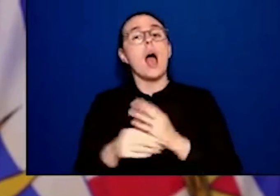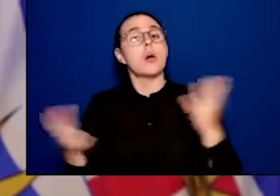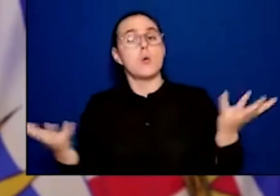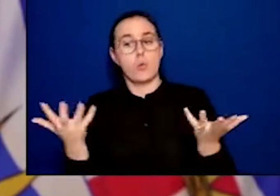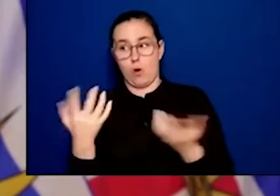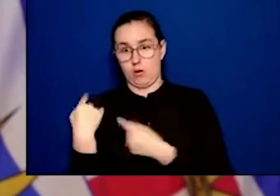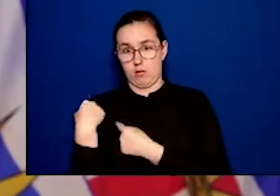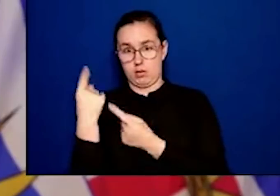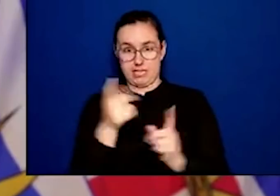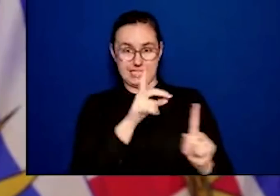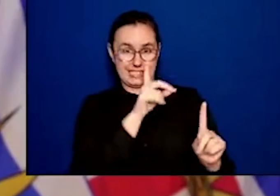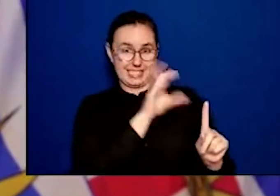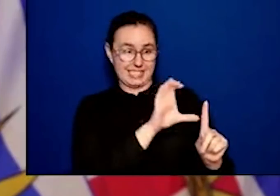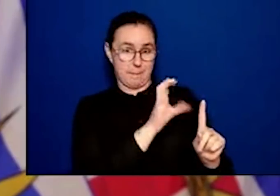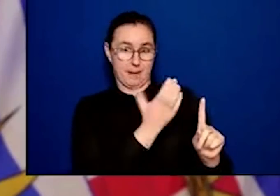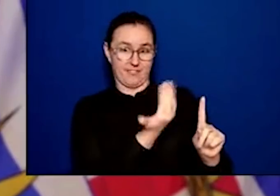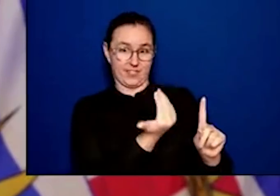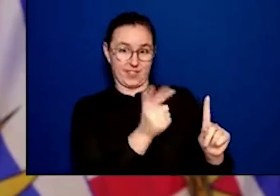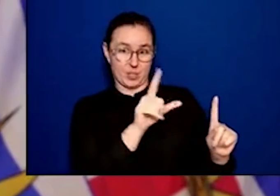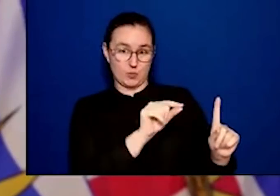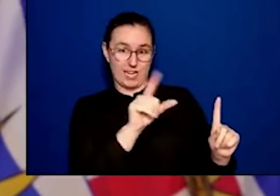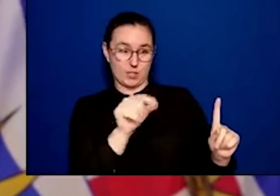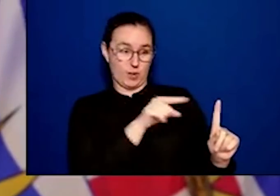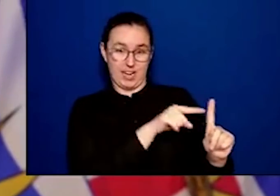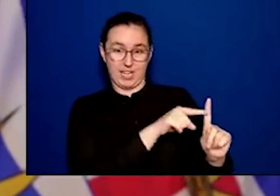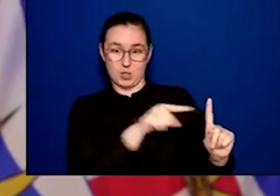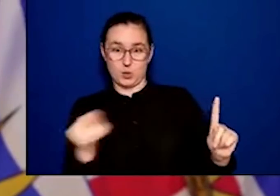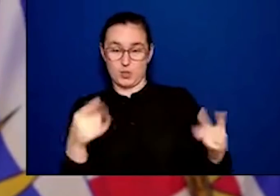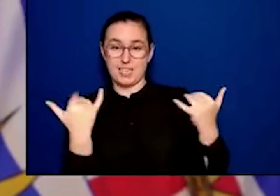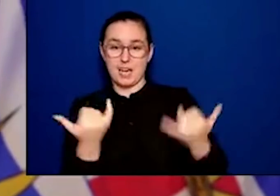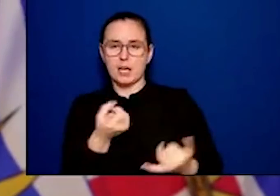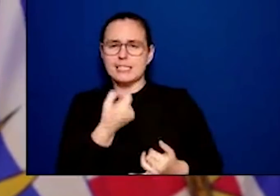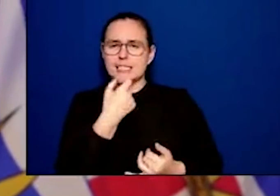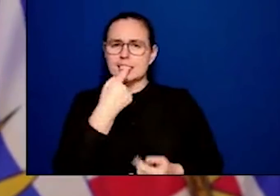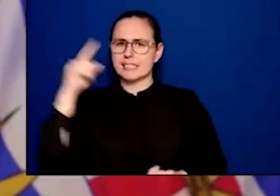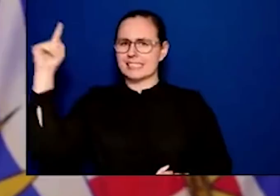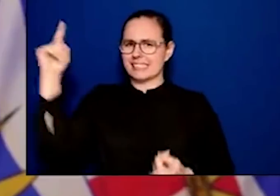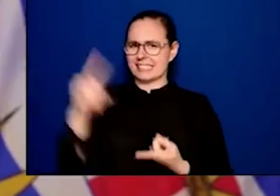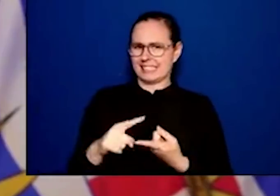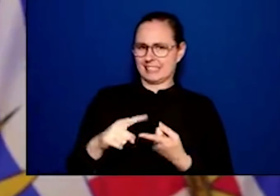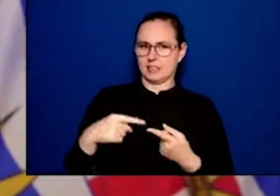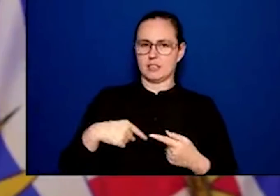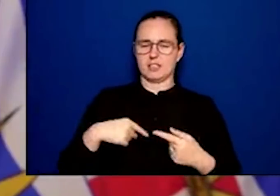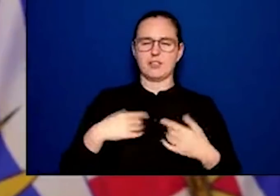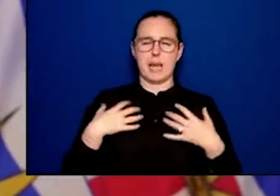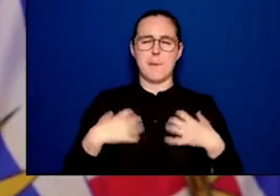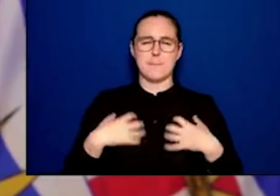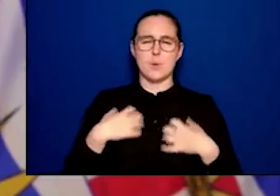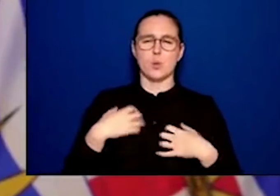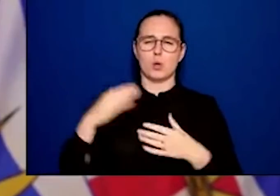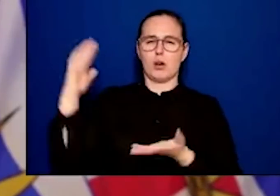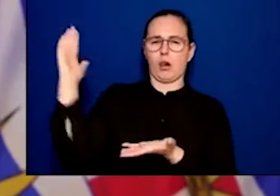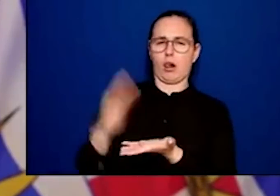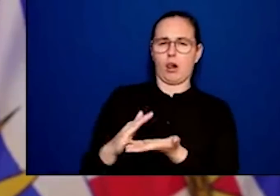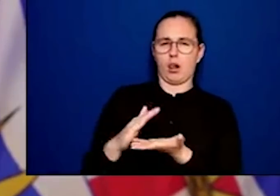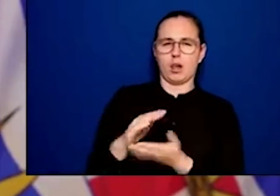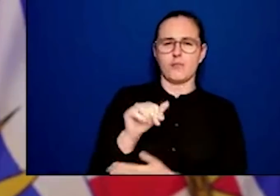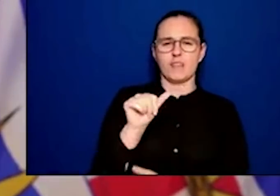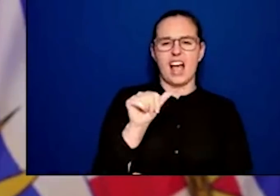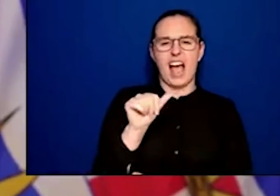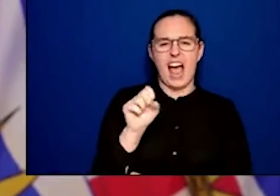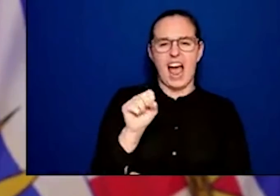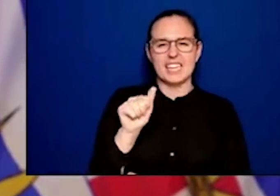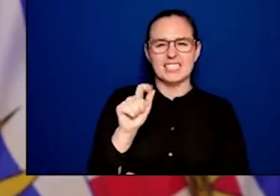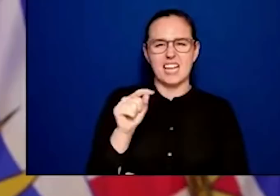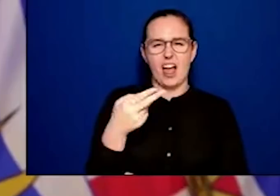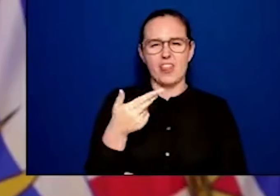been treated with oral immune suppressing drugs. Again, drugs like azathioprine and others. And again, those